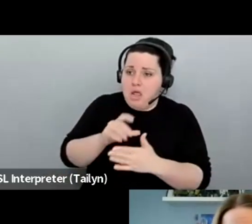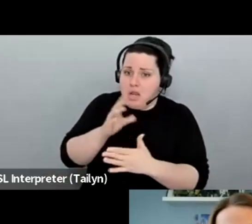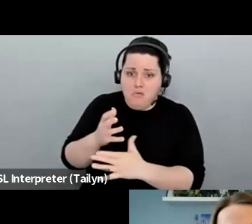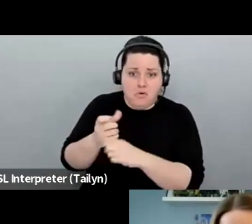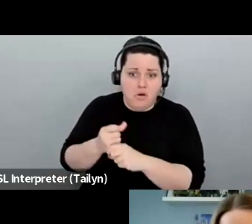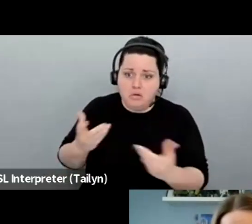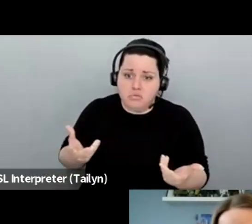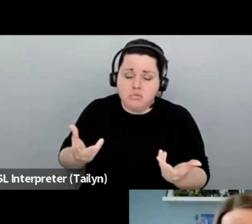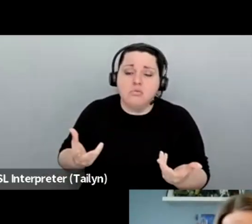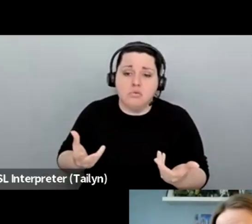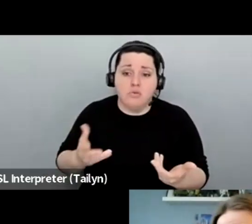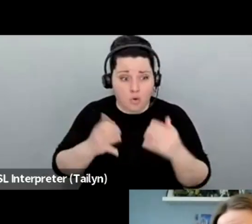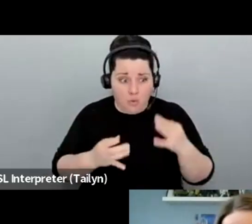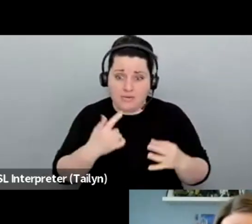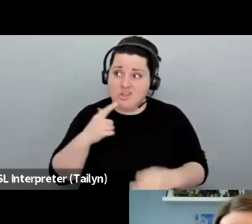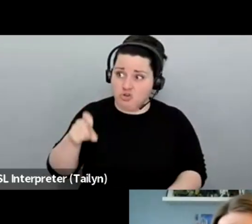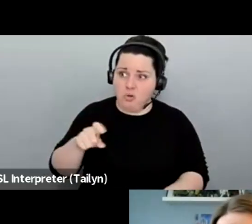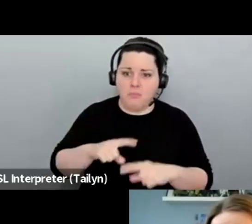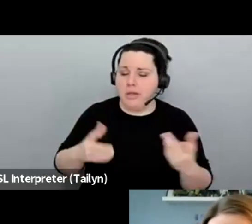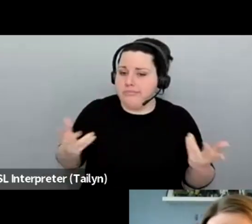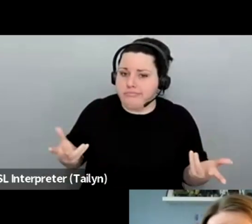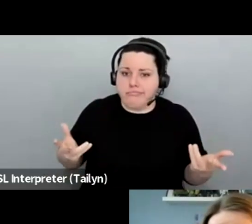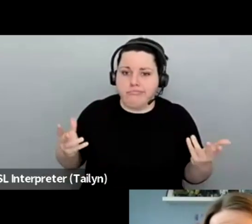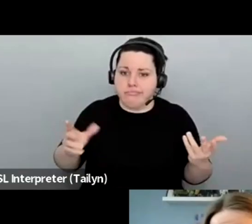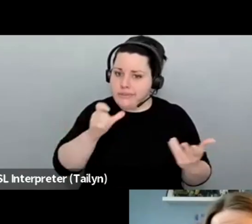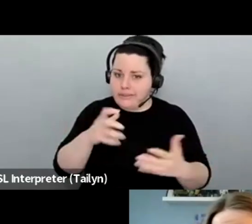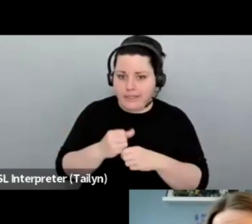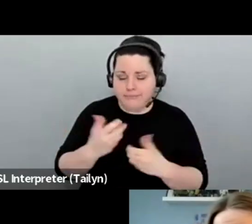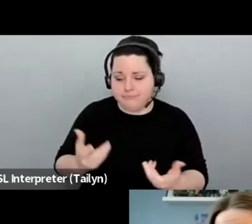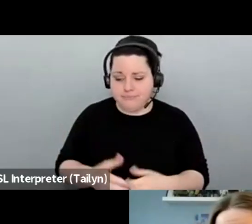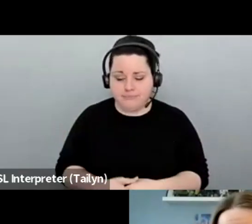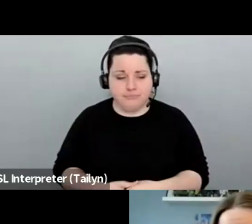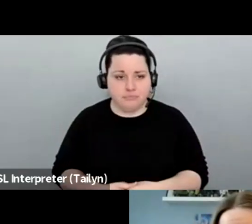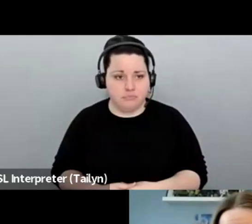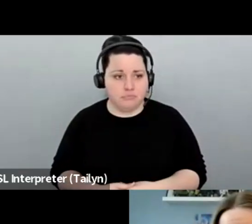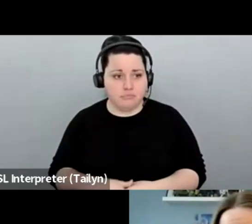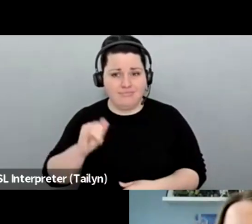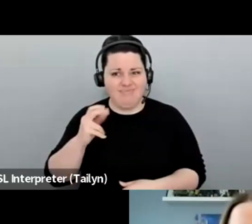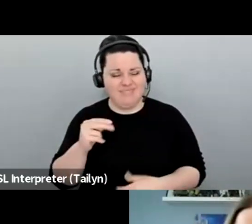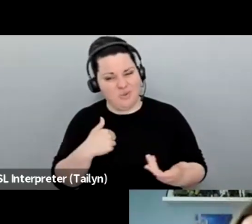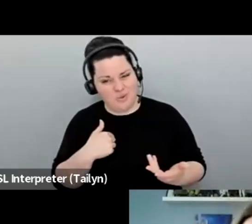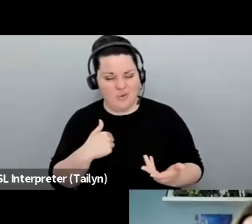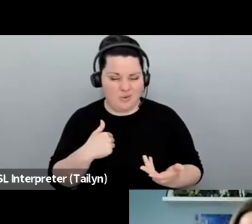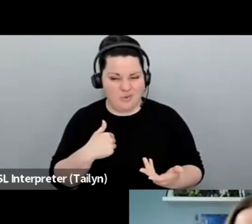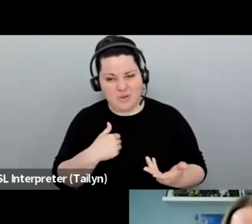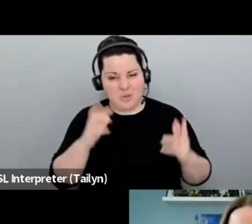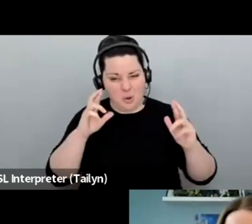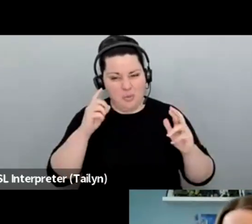even though the court said they should be able to receive the funding. Not the answer I was hoping for to share with